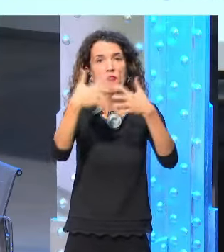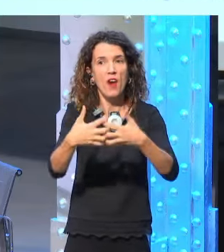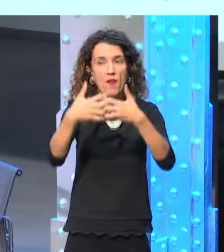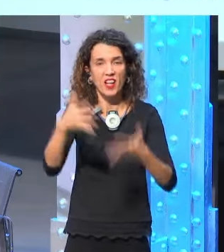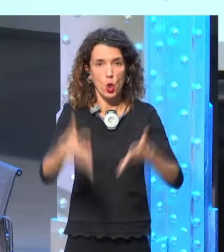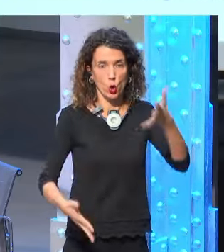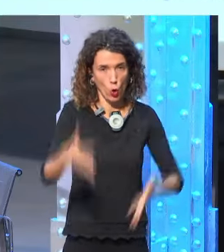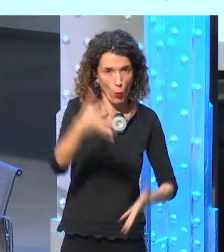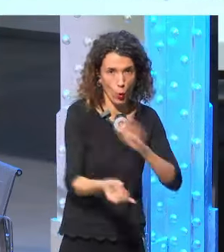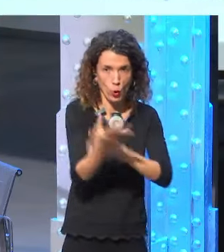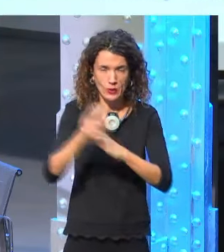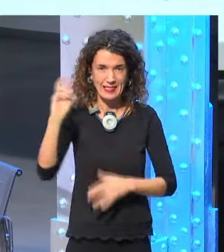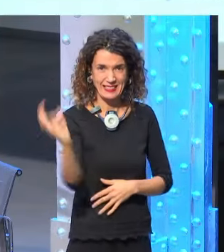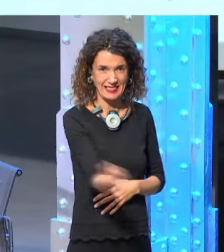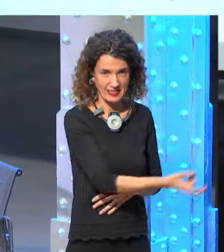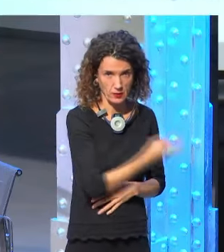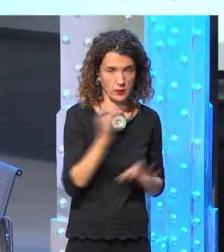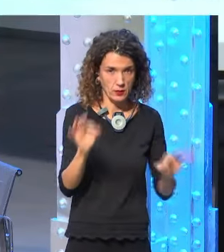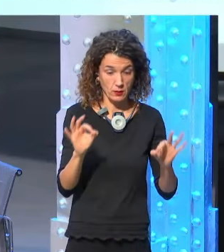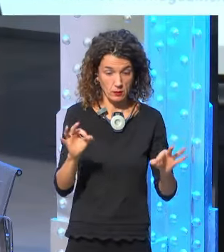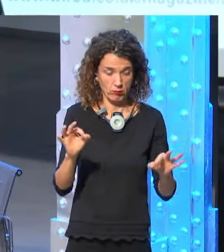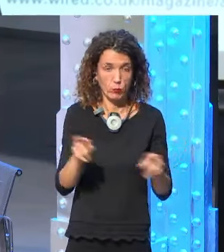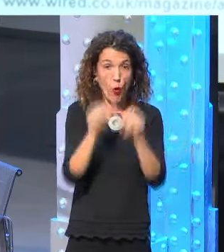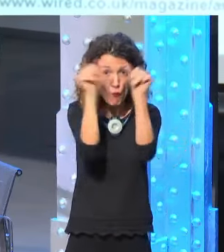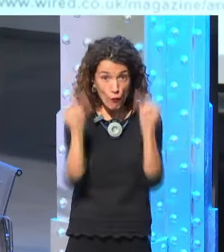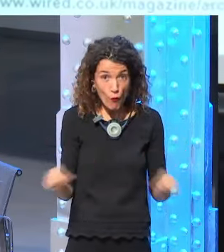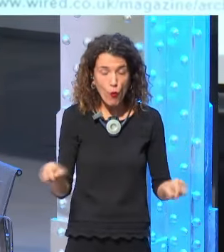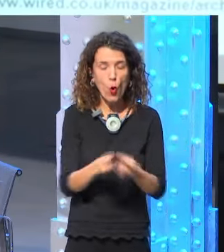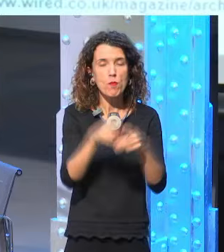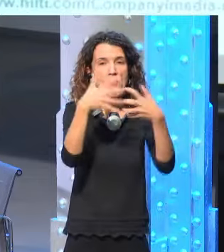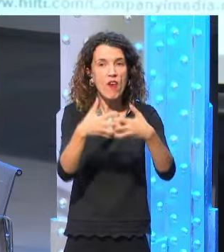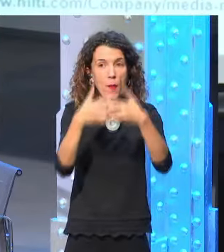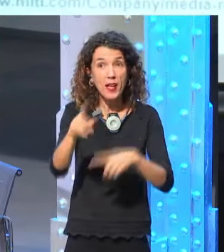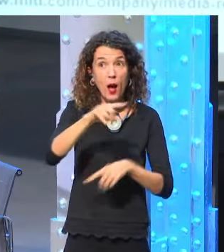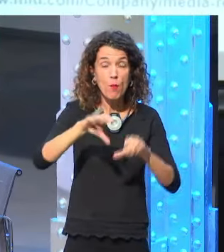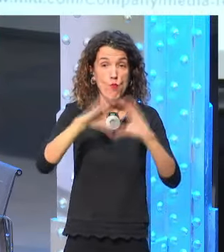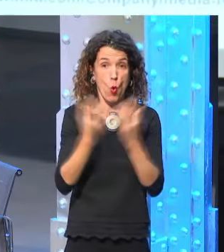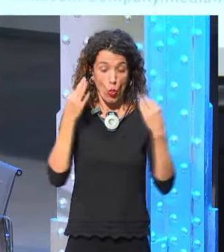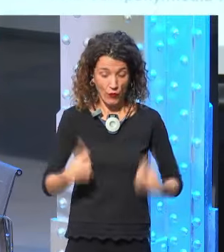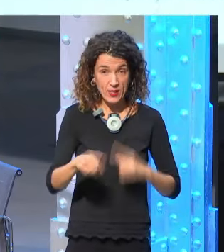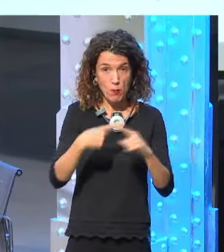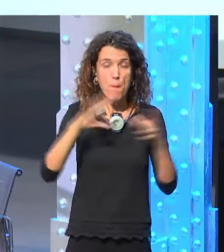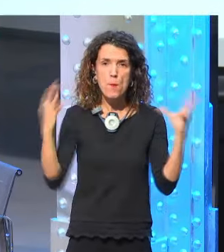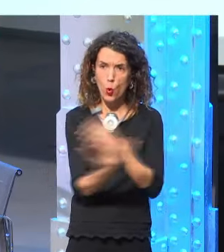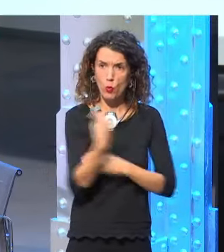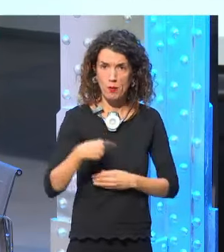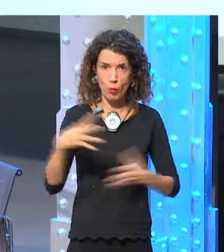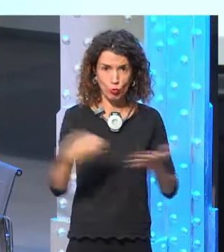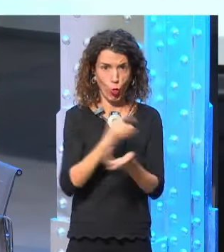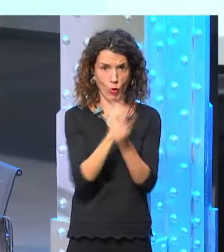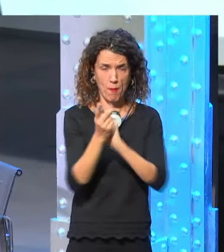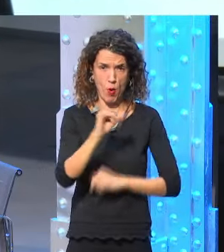that we manufacture our physical world around us, that's about to change as well. And the question that I would like to ask